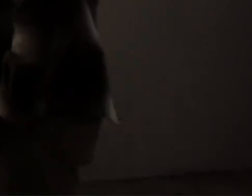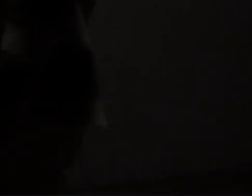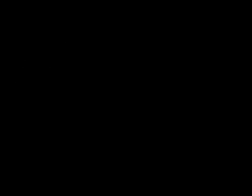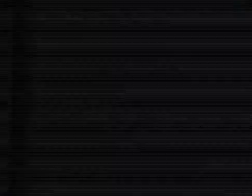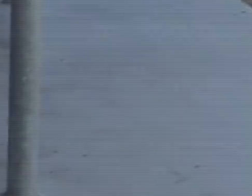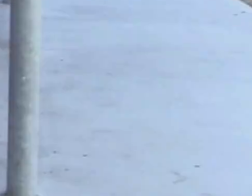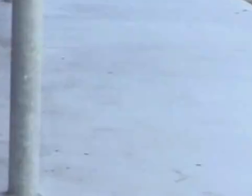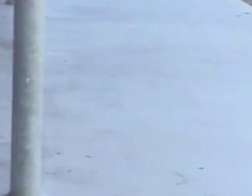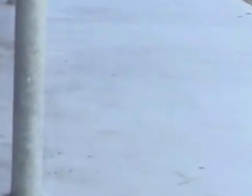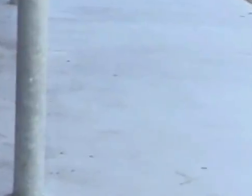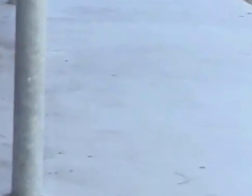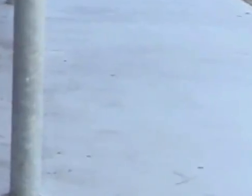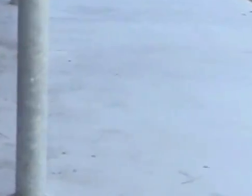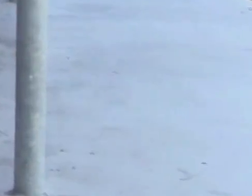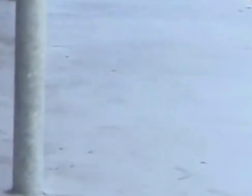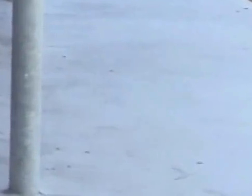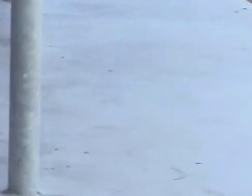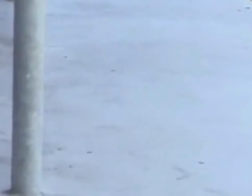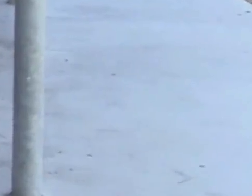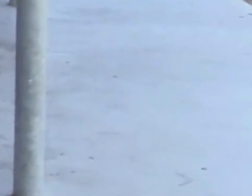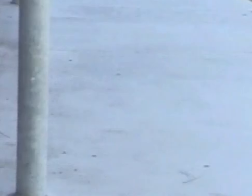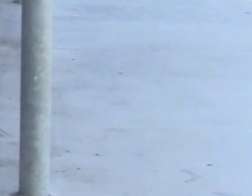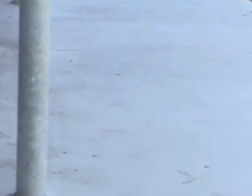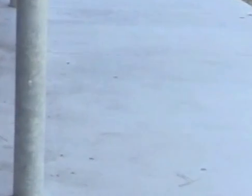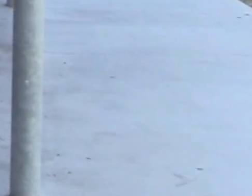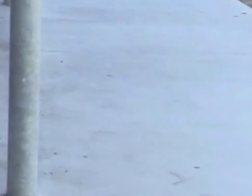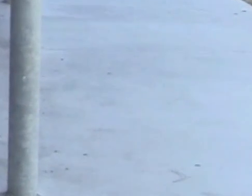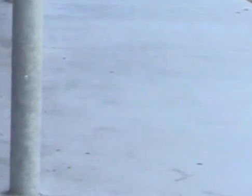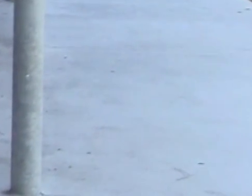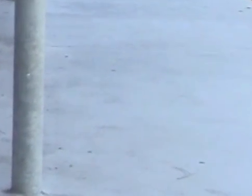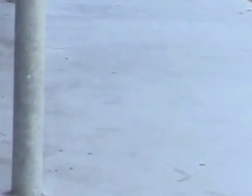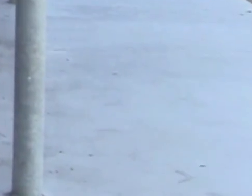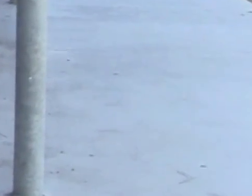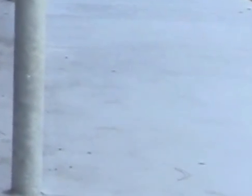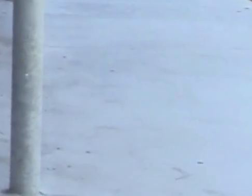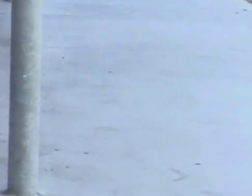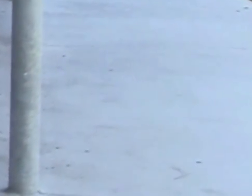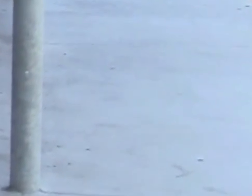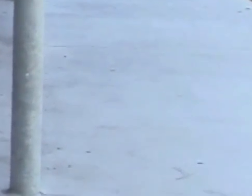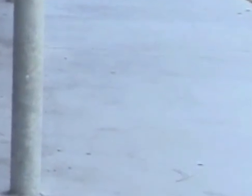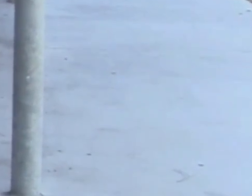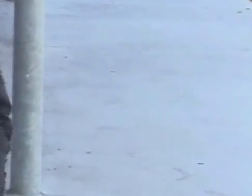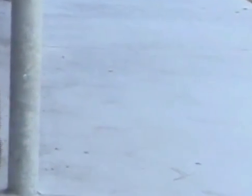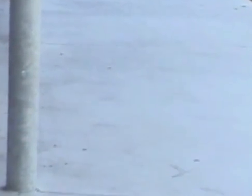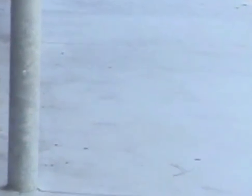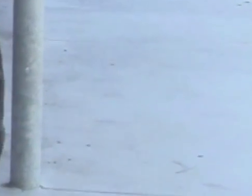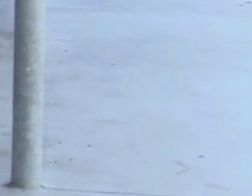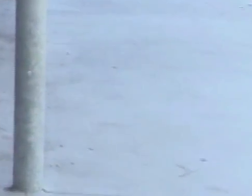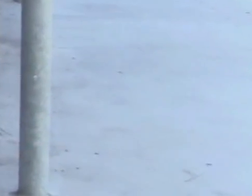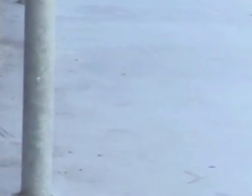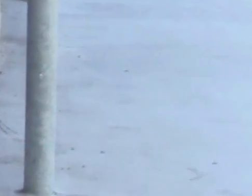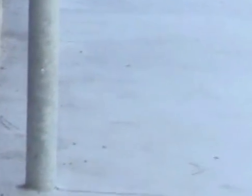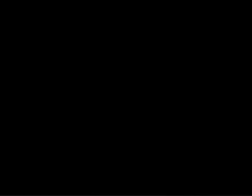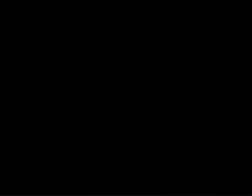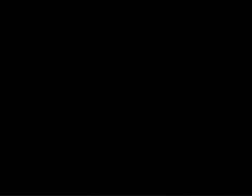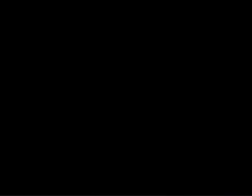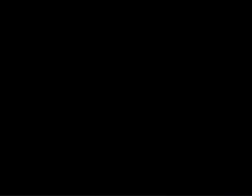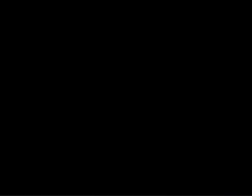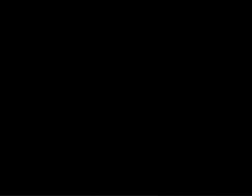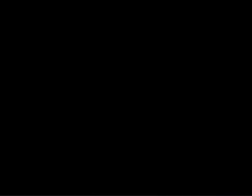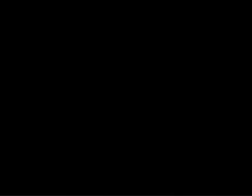A lot of people think deaf people are all expert lip readers, but that's not true. Though some deaf people do lip read very